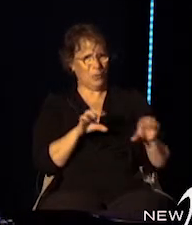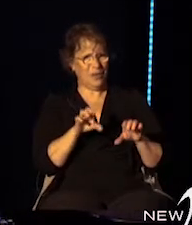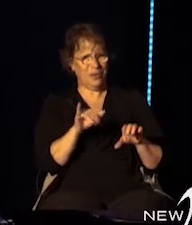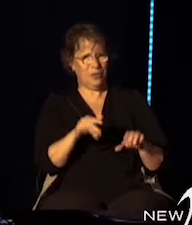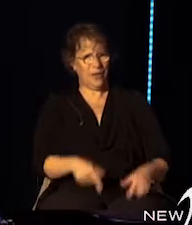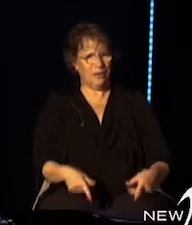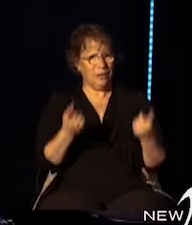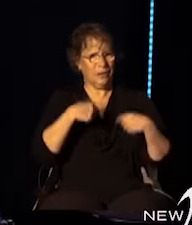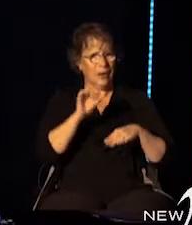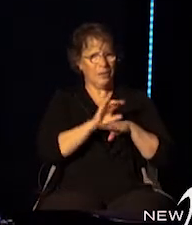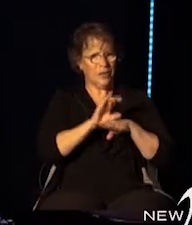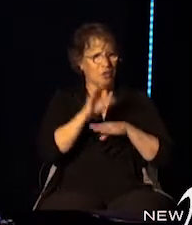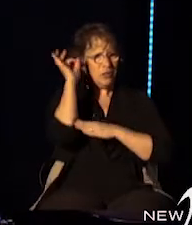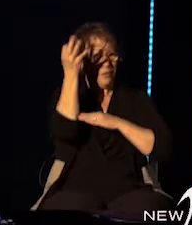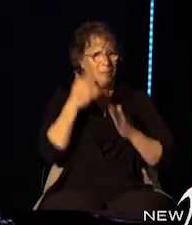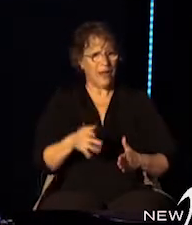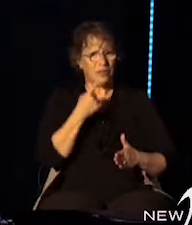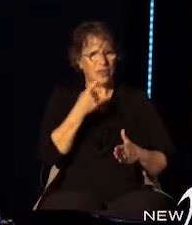to church and the preacher dude's hitting him up.